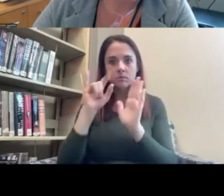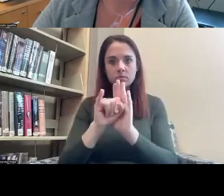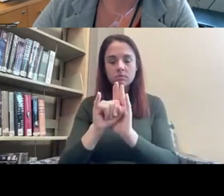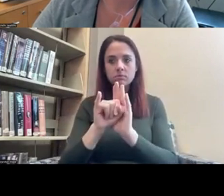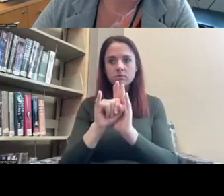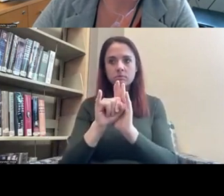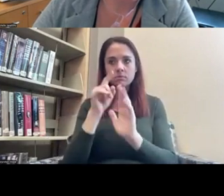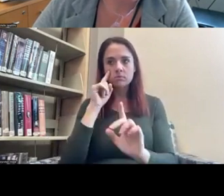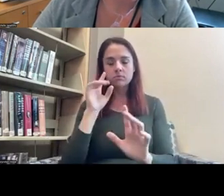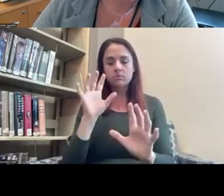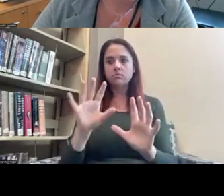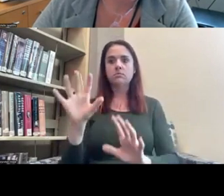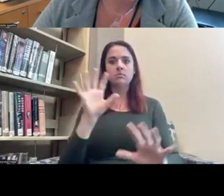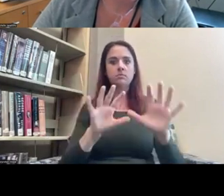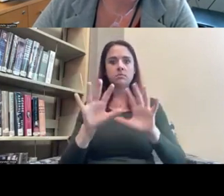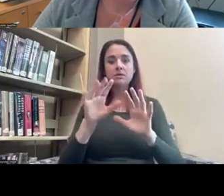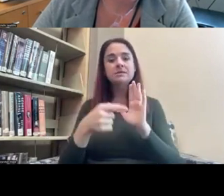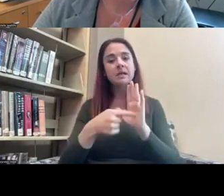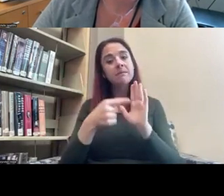Sometimes if it's